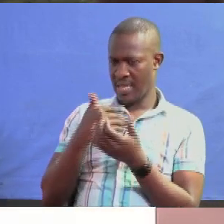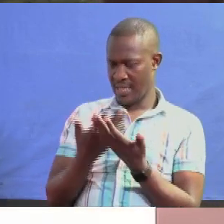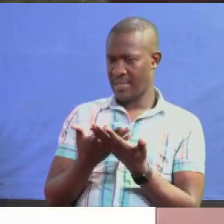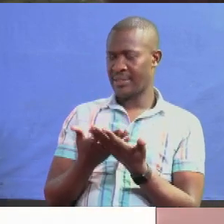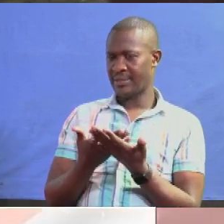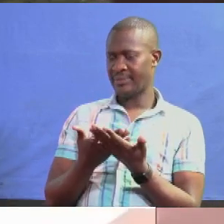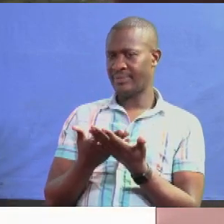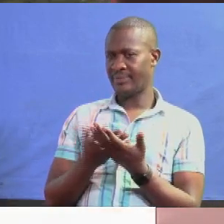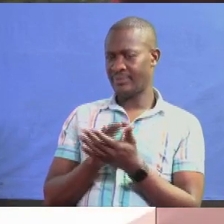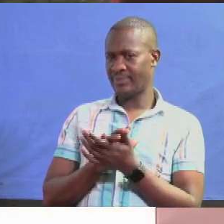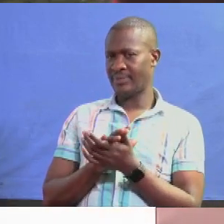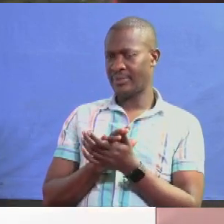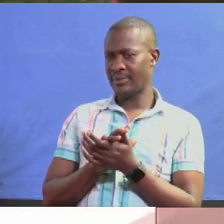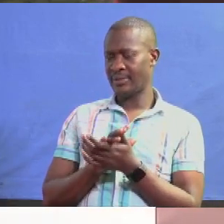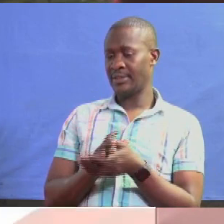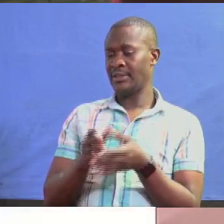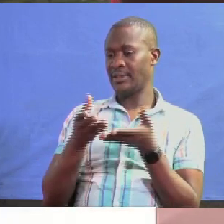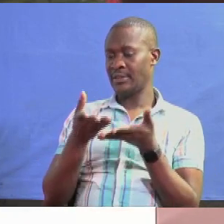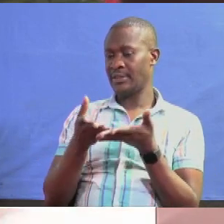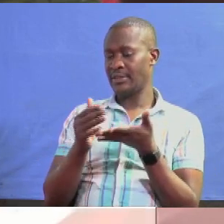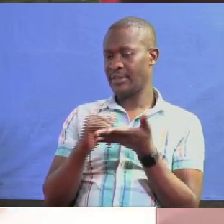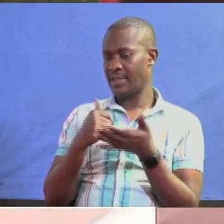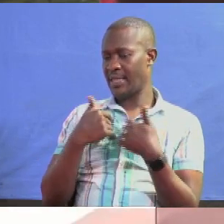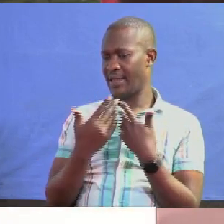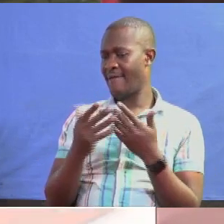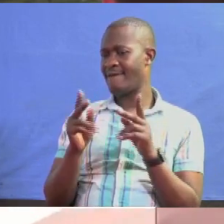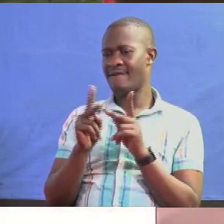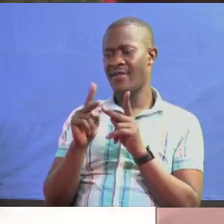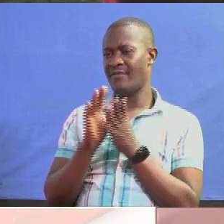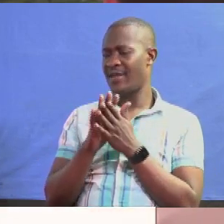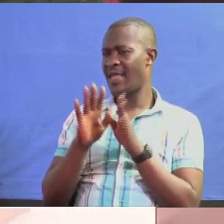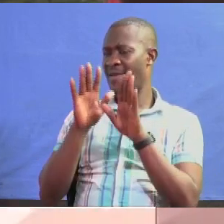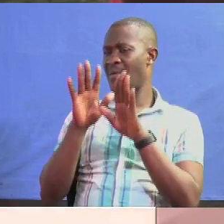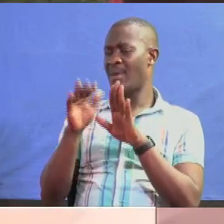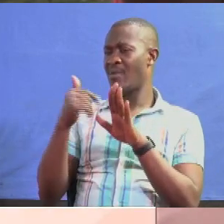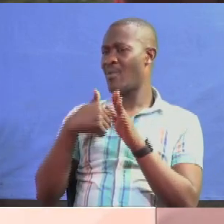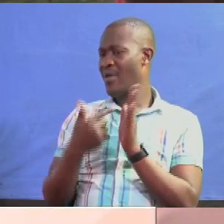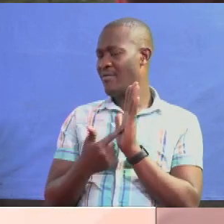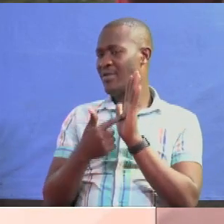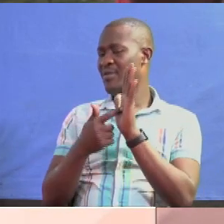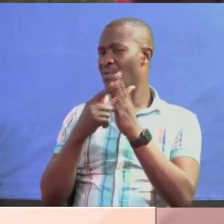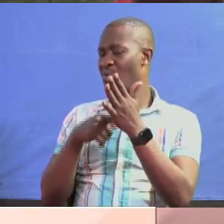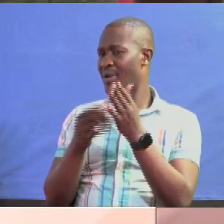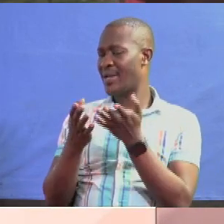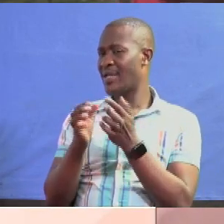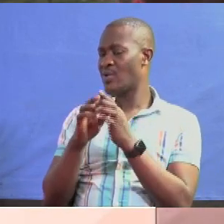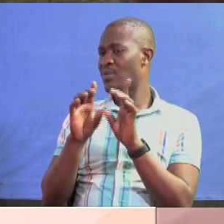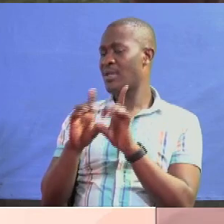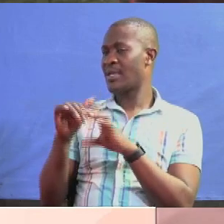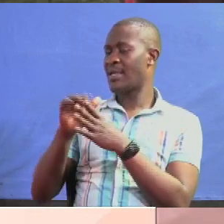climate crisis are. And therefore this event is therefore very, very significant, because it's a demonstration of really what needs to be done on the